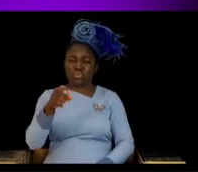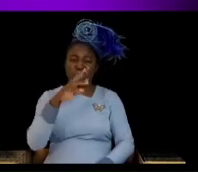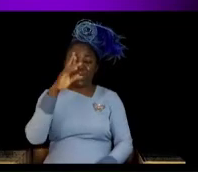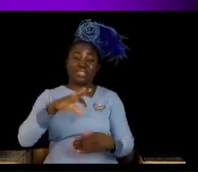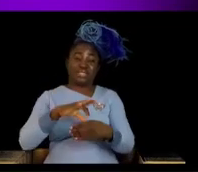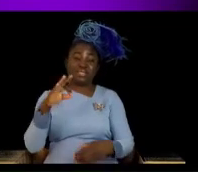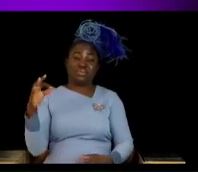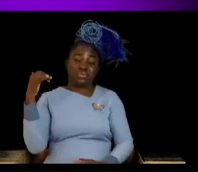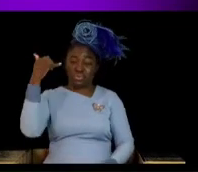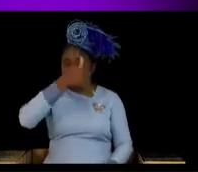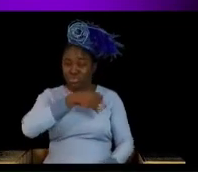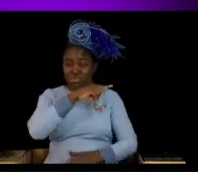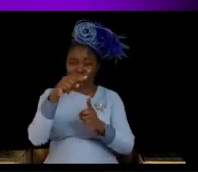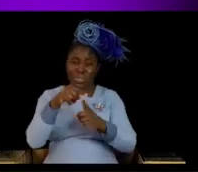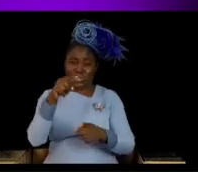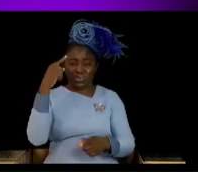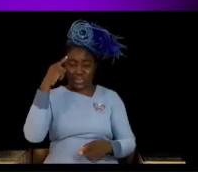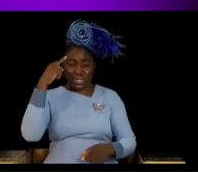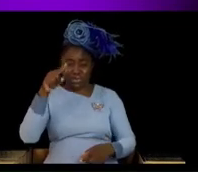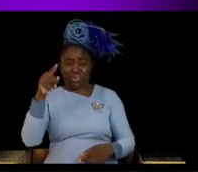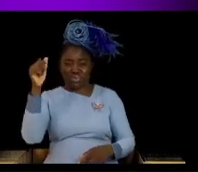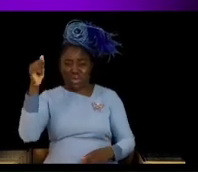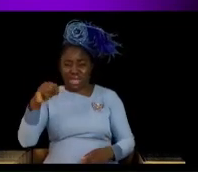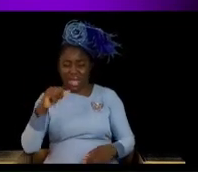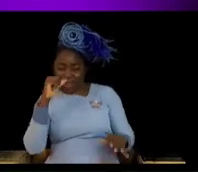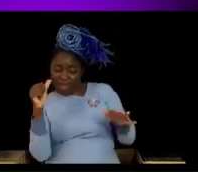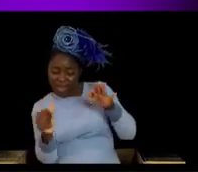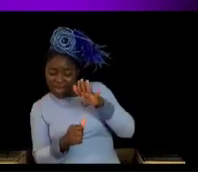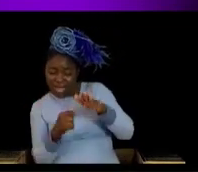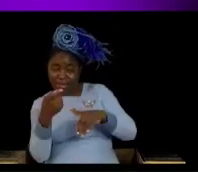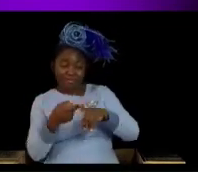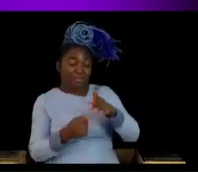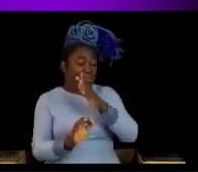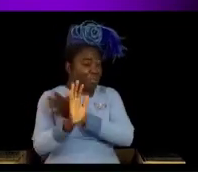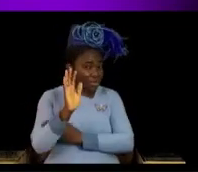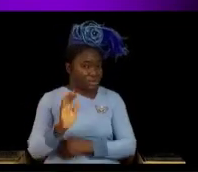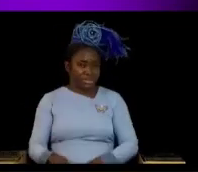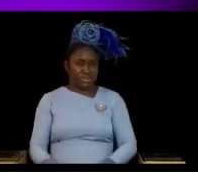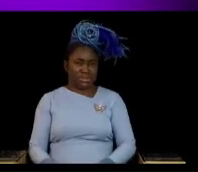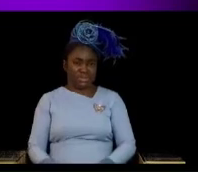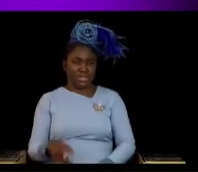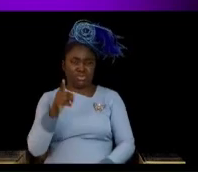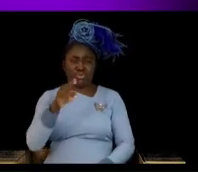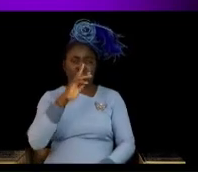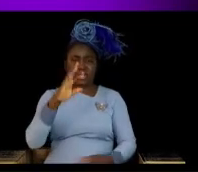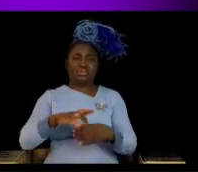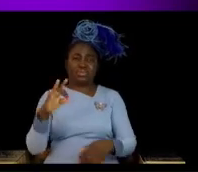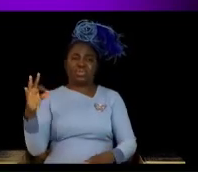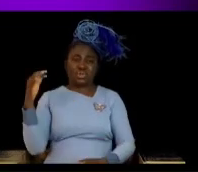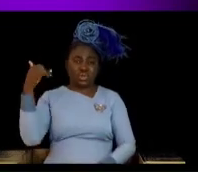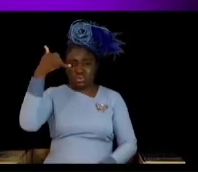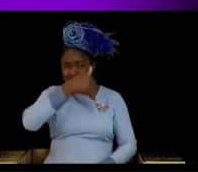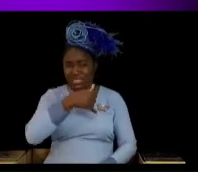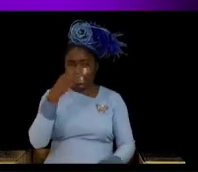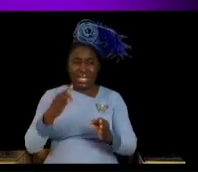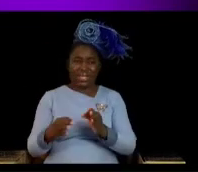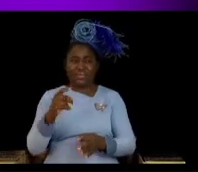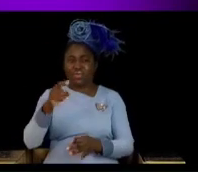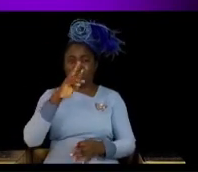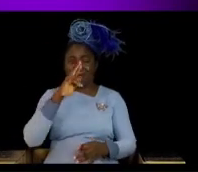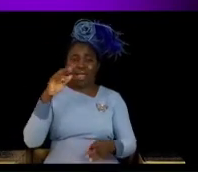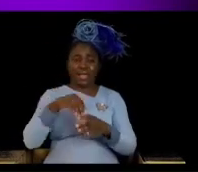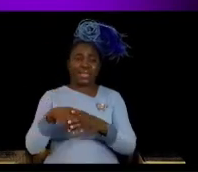from God. You are a spiritual dunce if you are in any form of addiction.